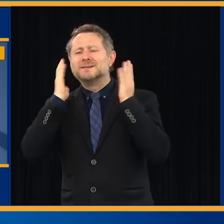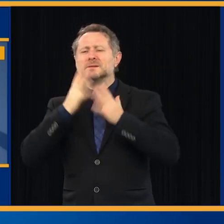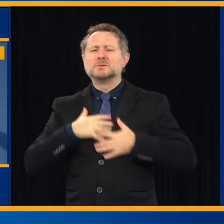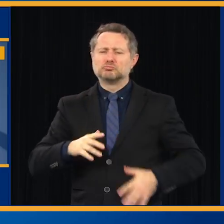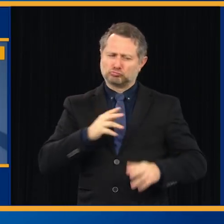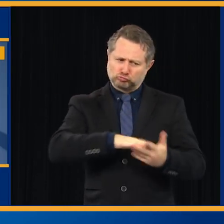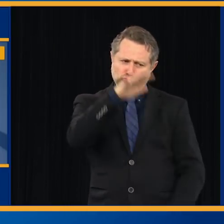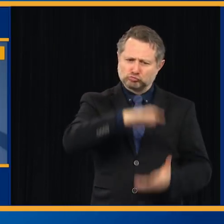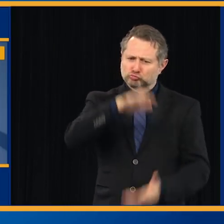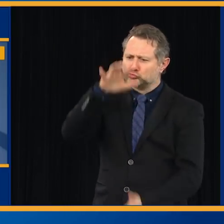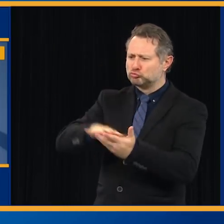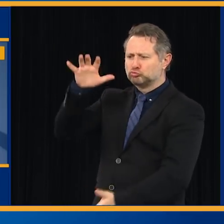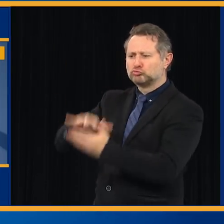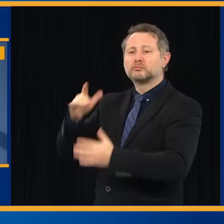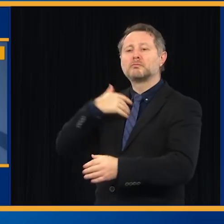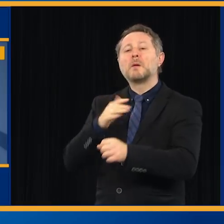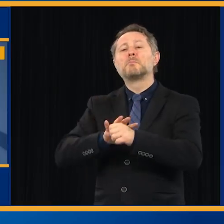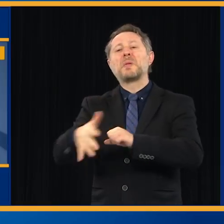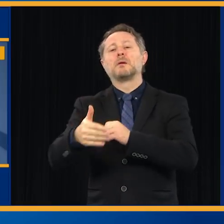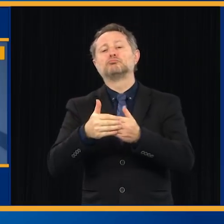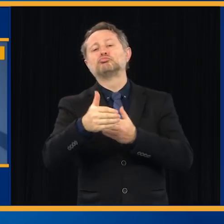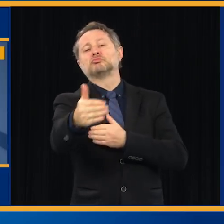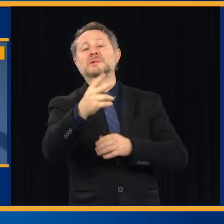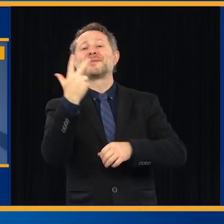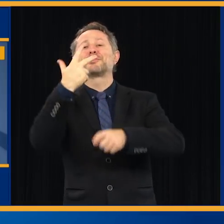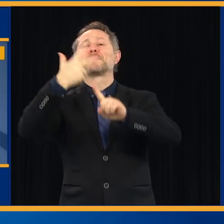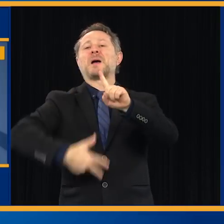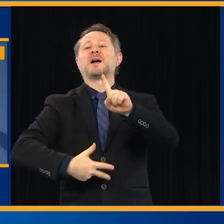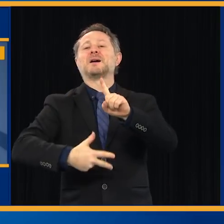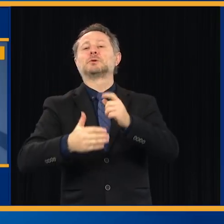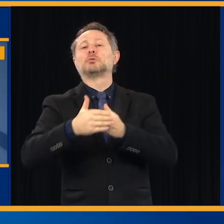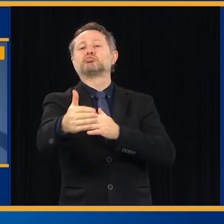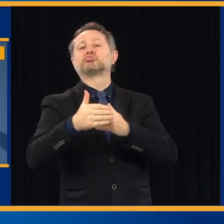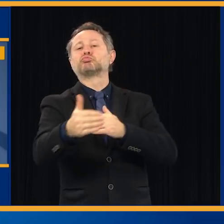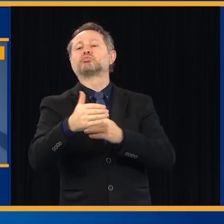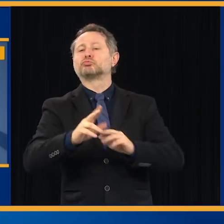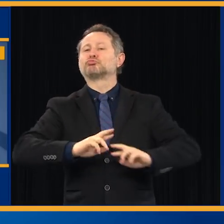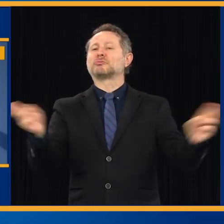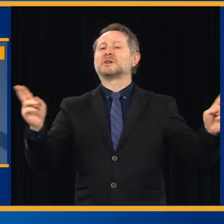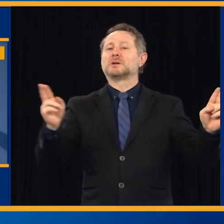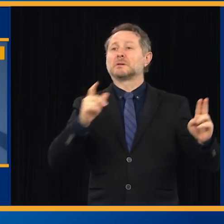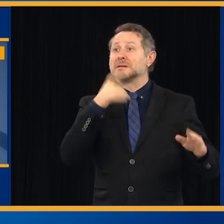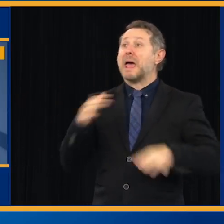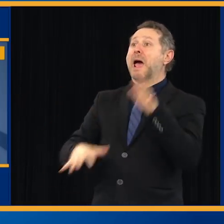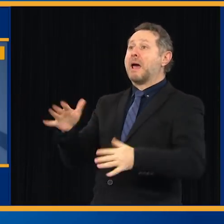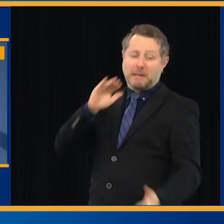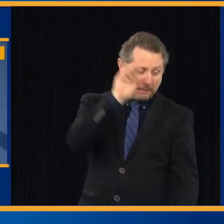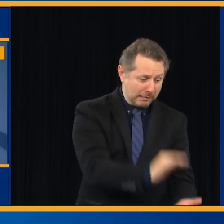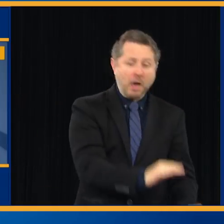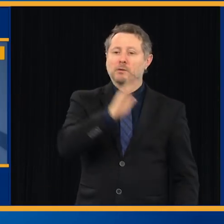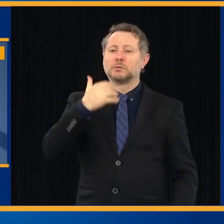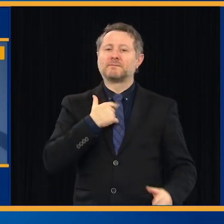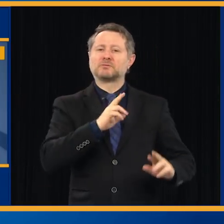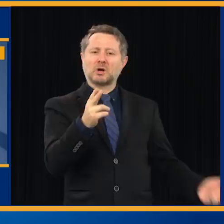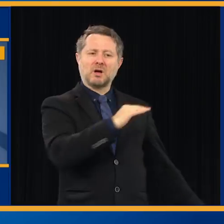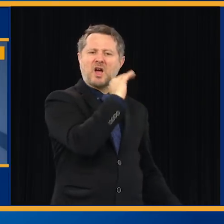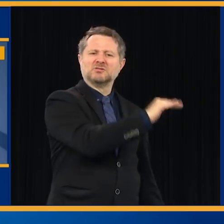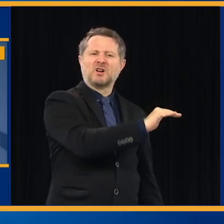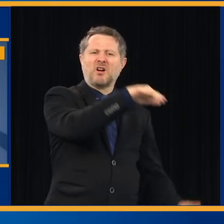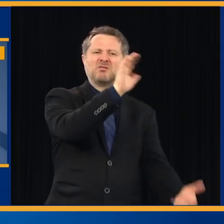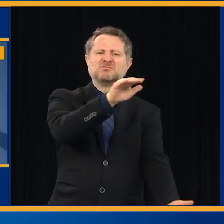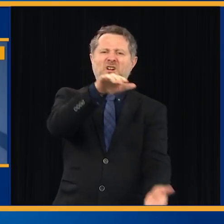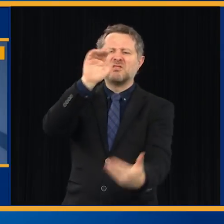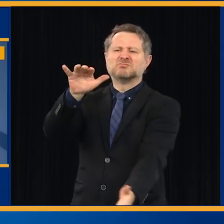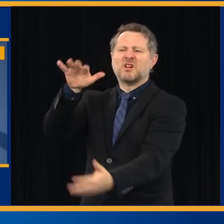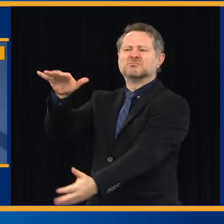a 90-day supply at the rate of usage that we saw with this COVID